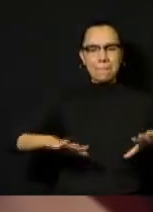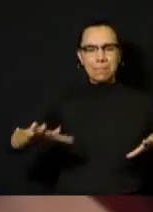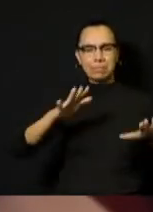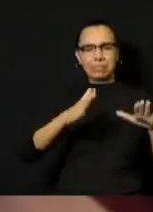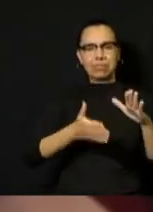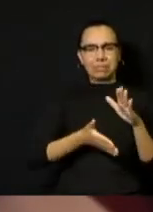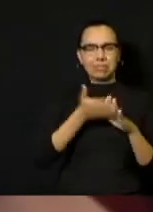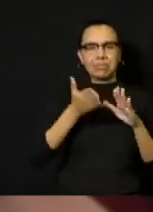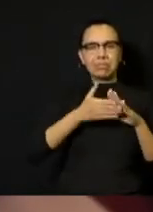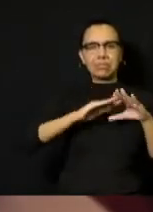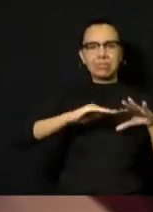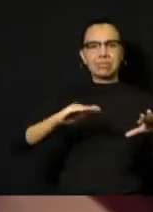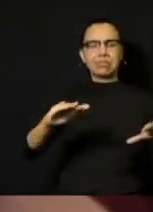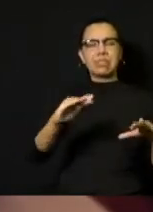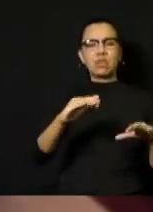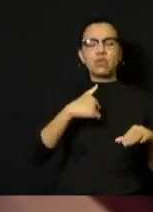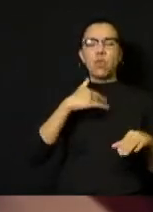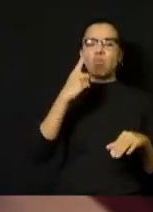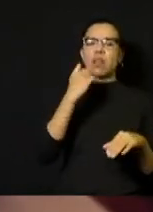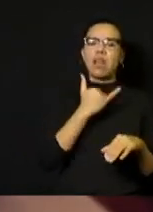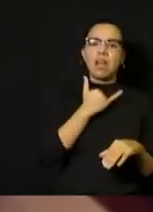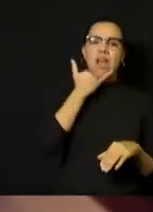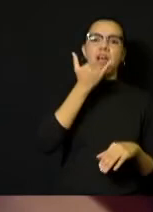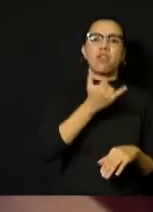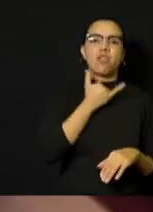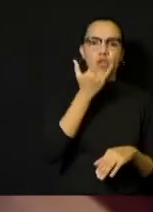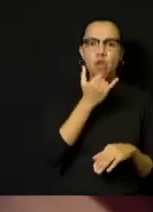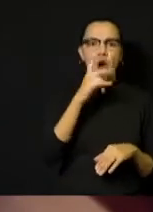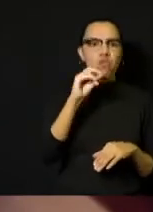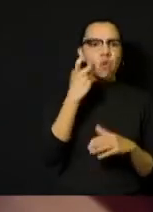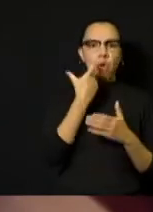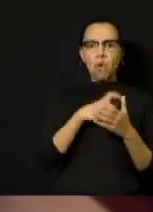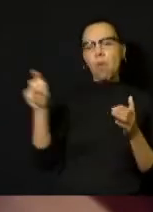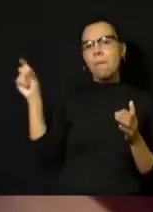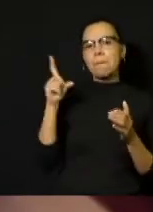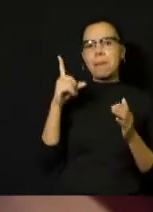installing the slab, I made a big mistake. Not only that,